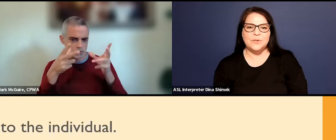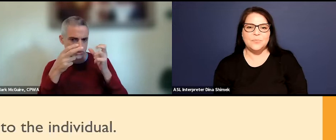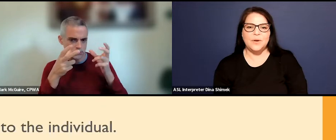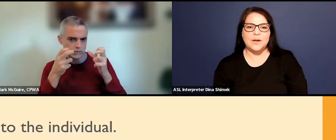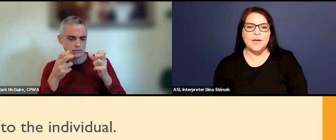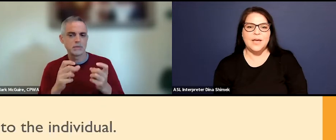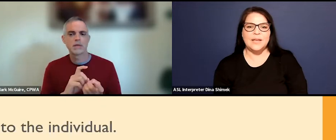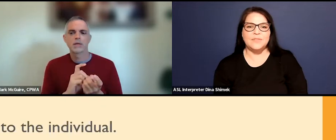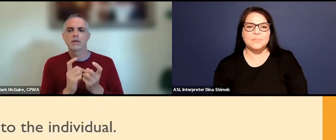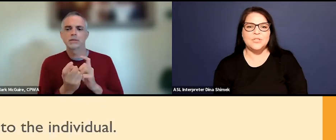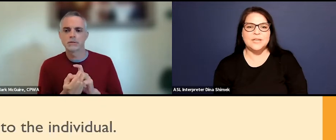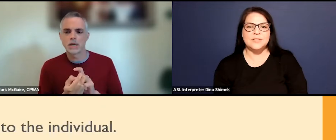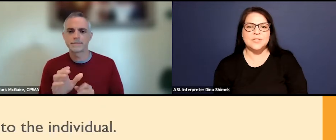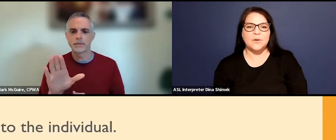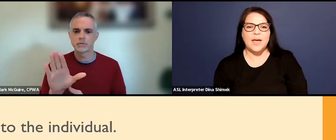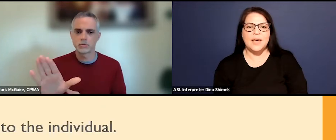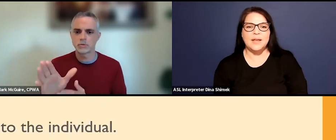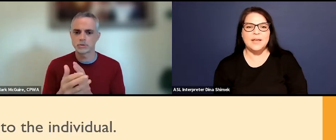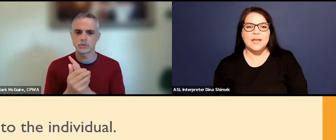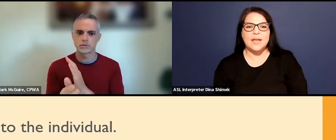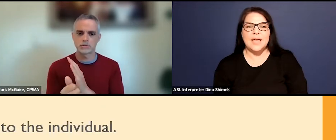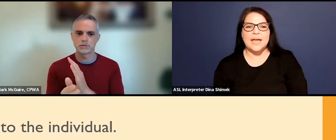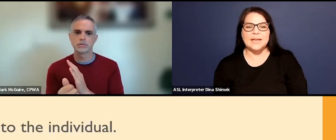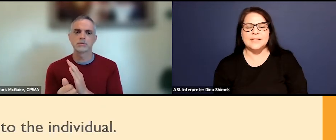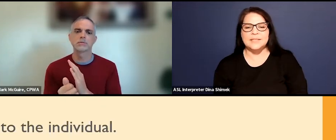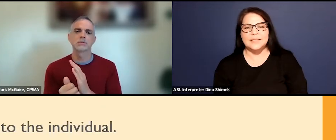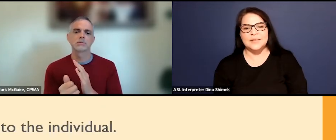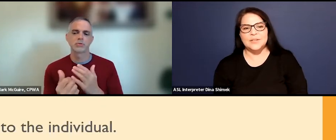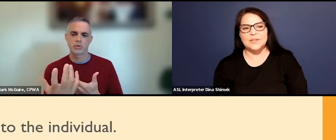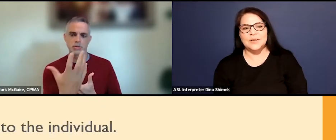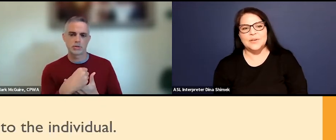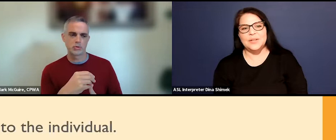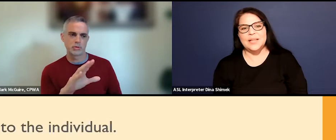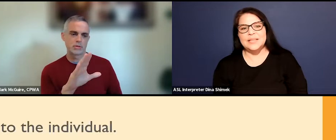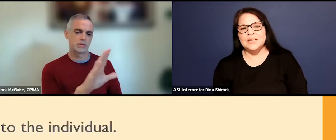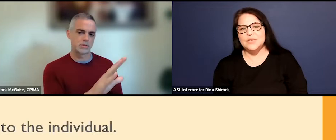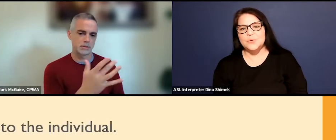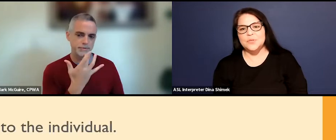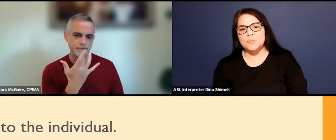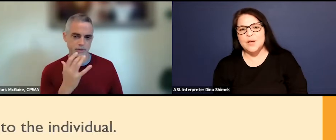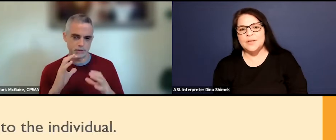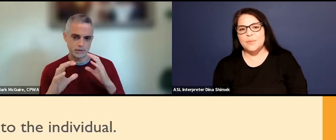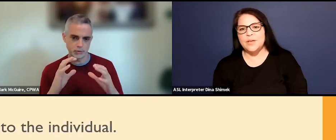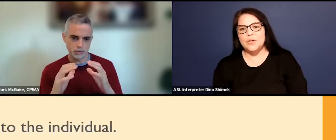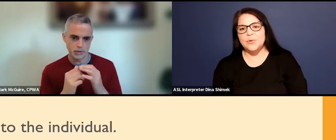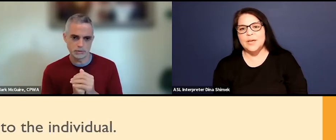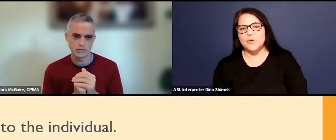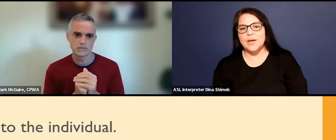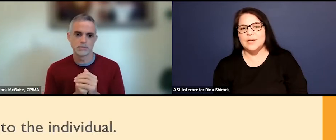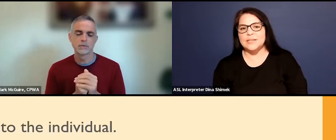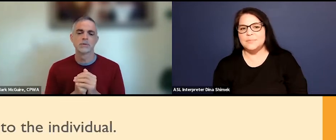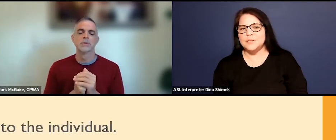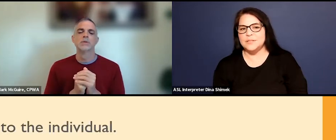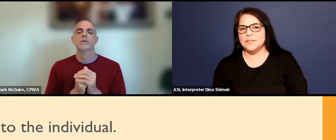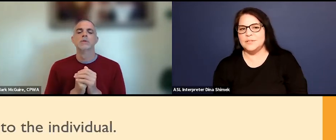So you want to go ahead and give them a chance to go ahead and let the individual respond. And that way you can go